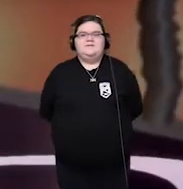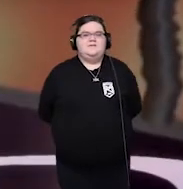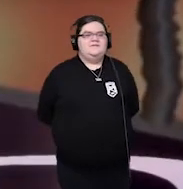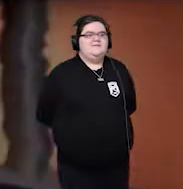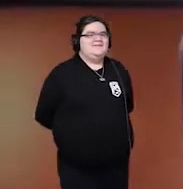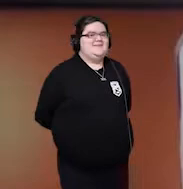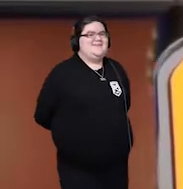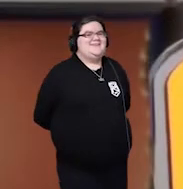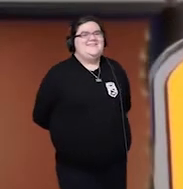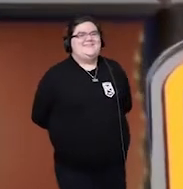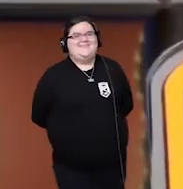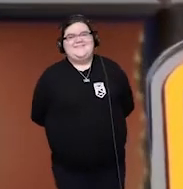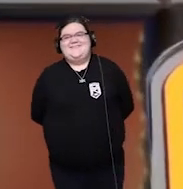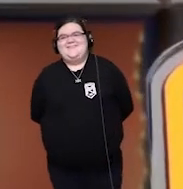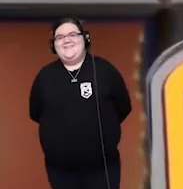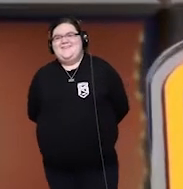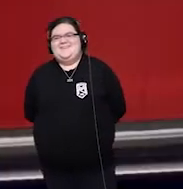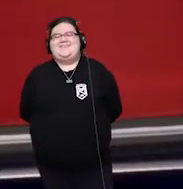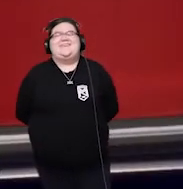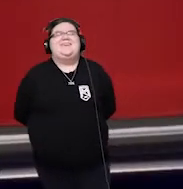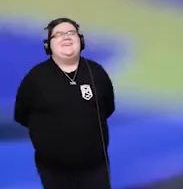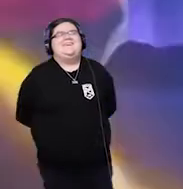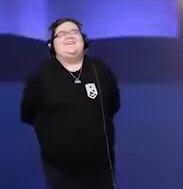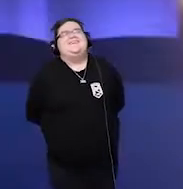Alright. Yeah, fuck you, man.